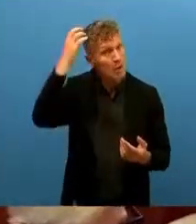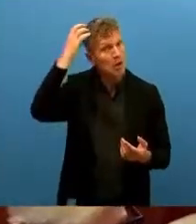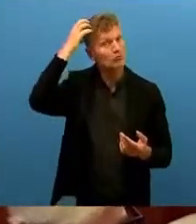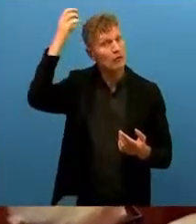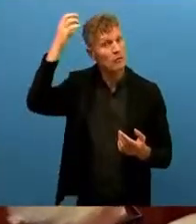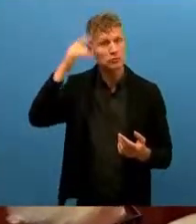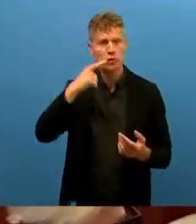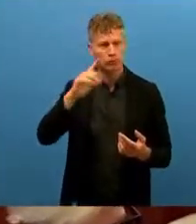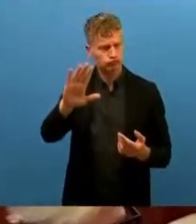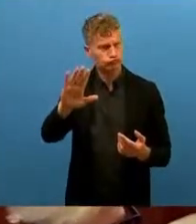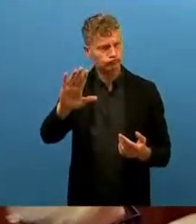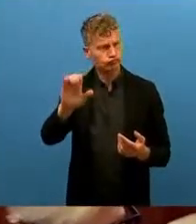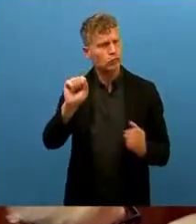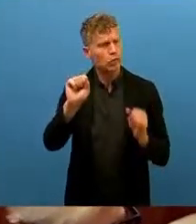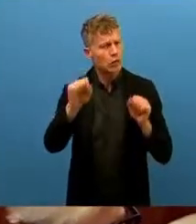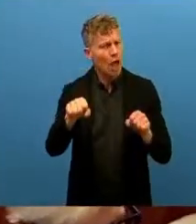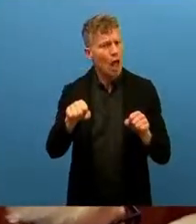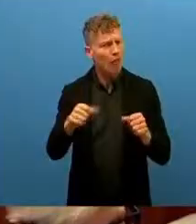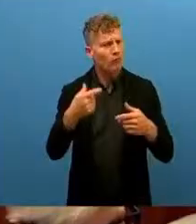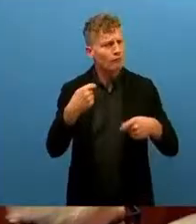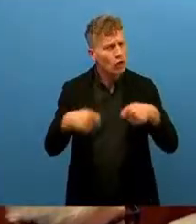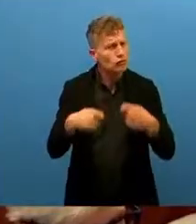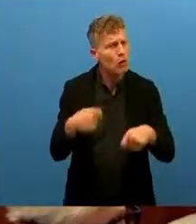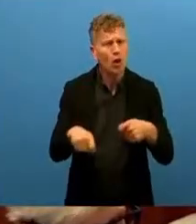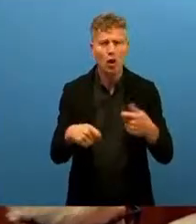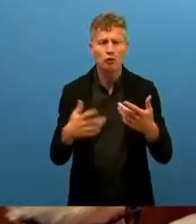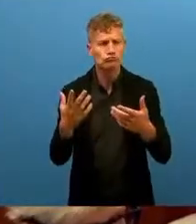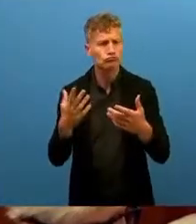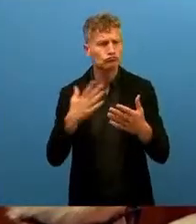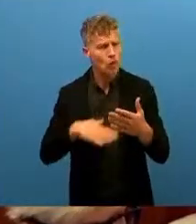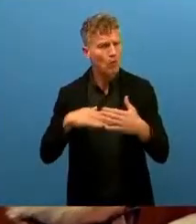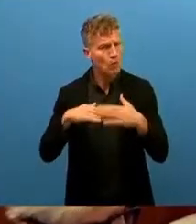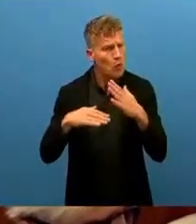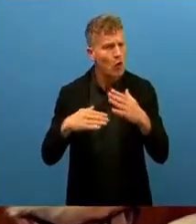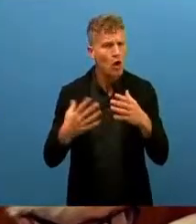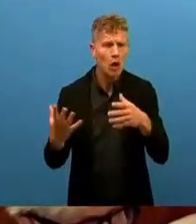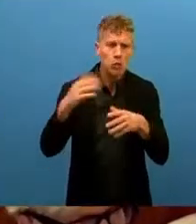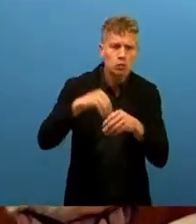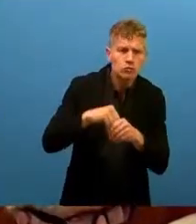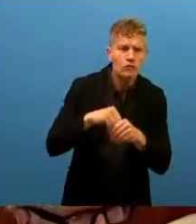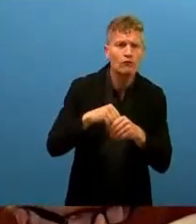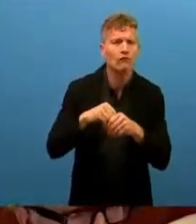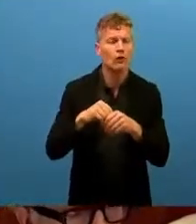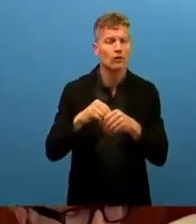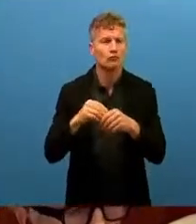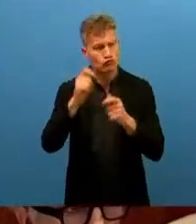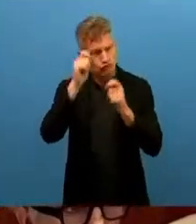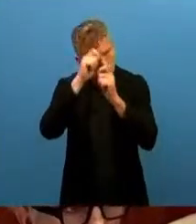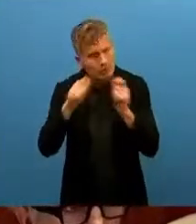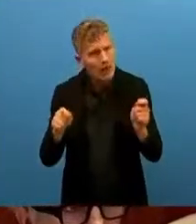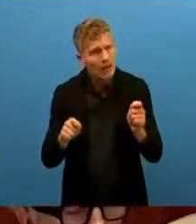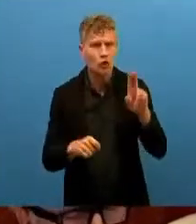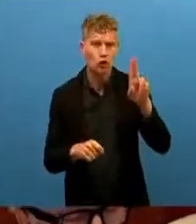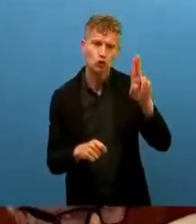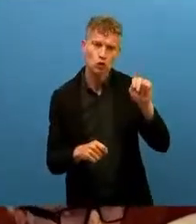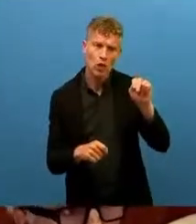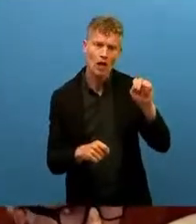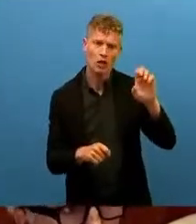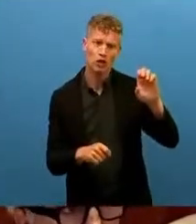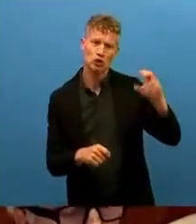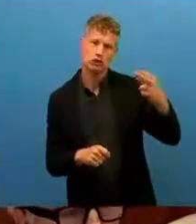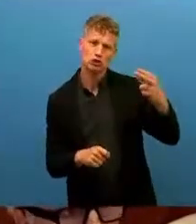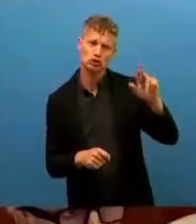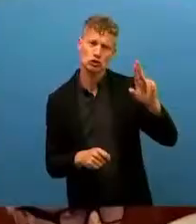inclusive approaches that respect both the integrity of the UN Charter and the distinct status of indigenous